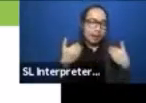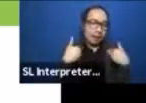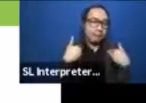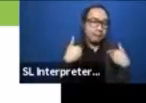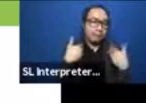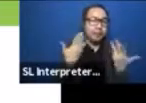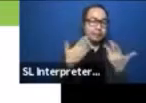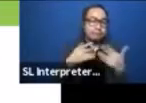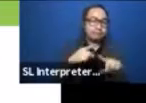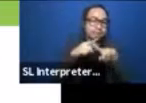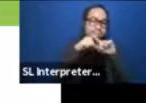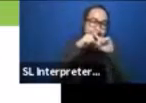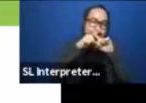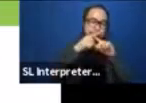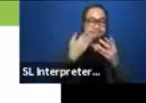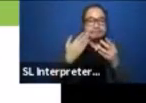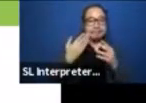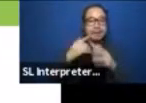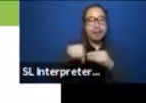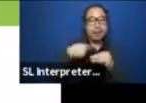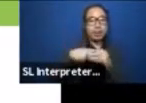STDs.